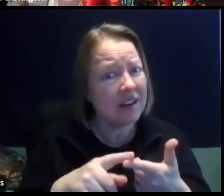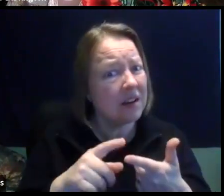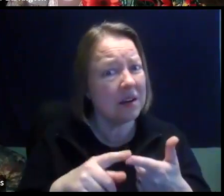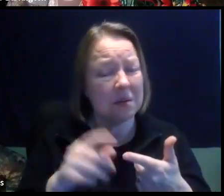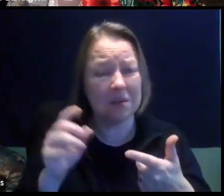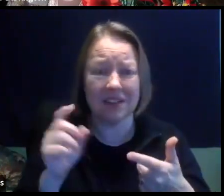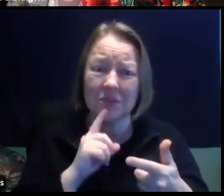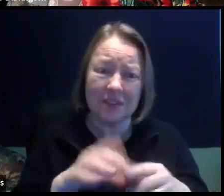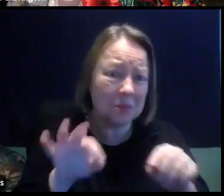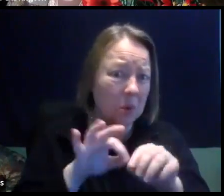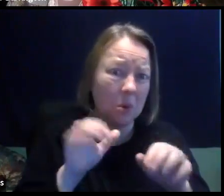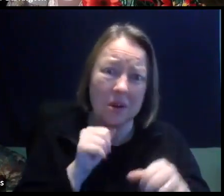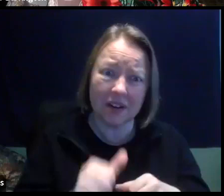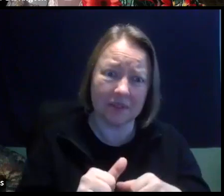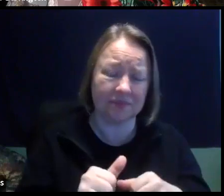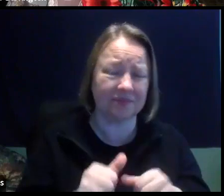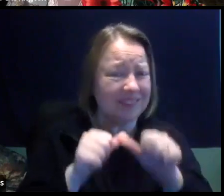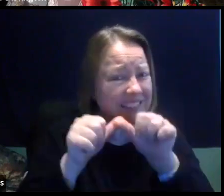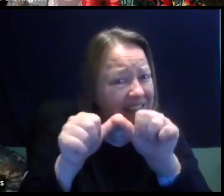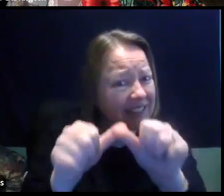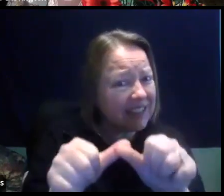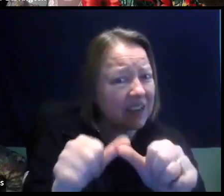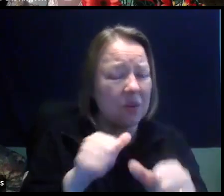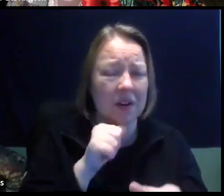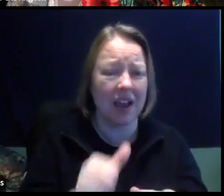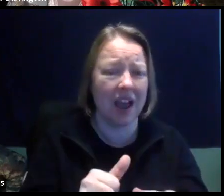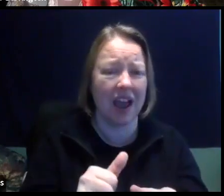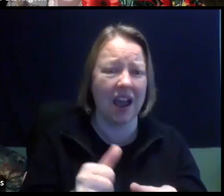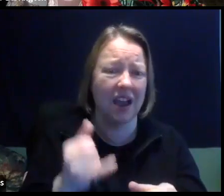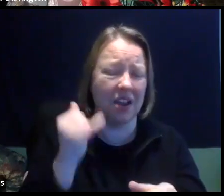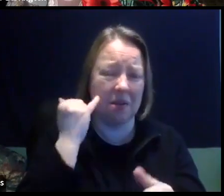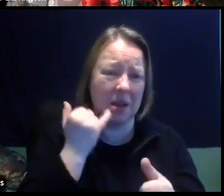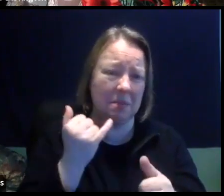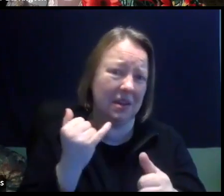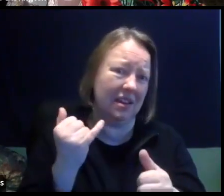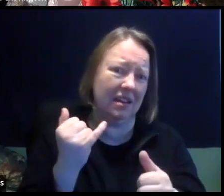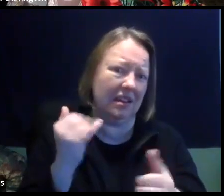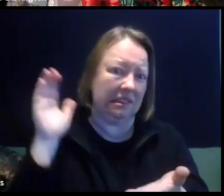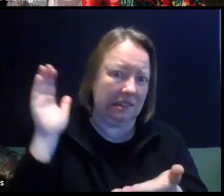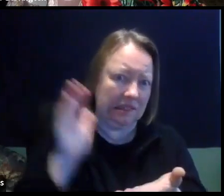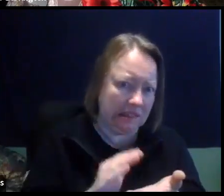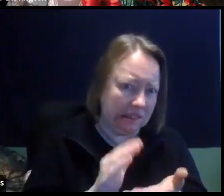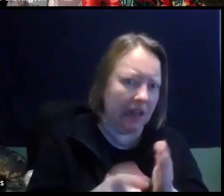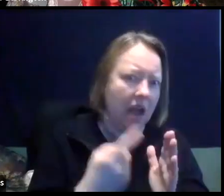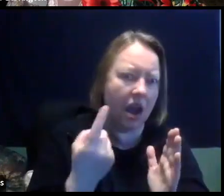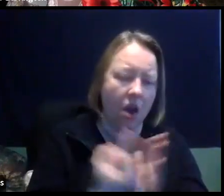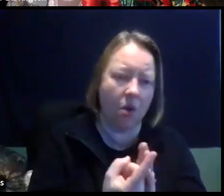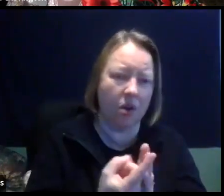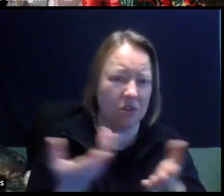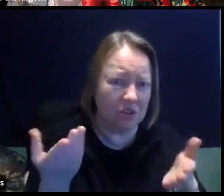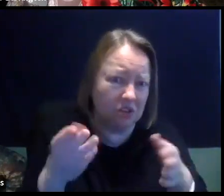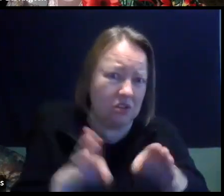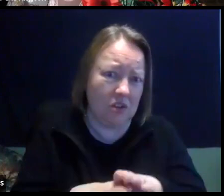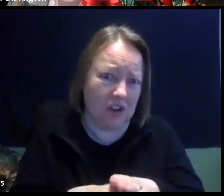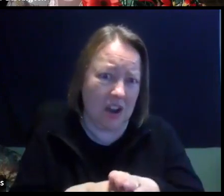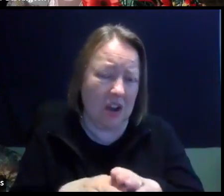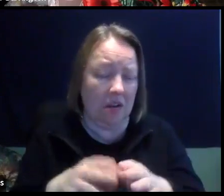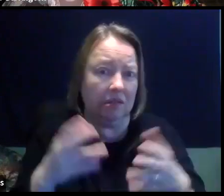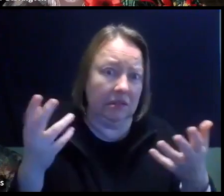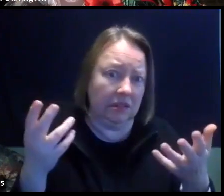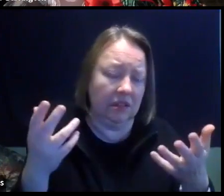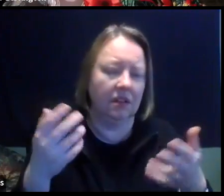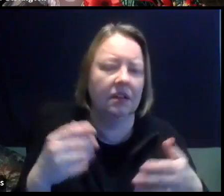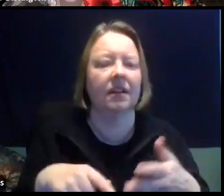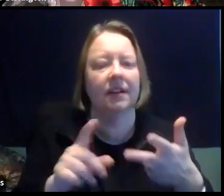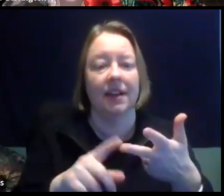not, sustained or not, compromised or not, shut down longer or not. And